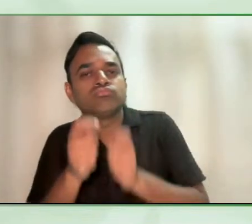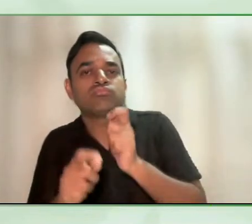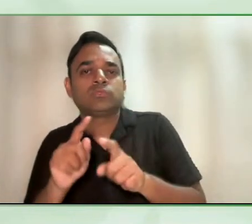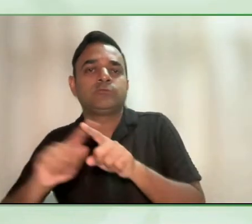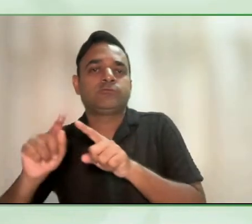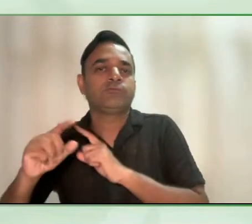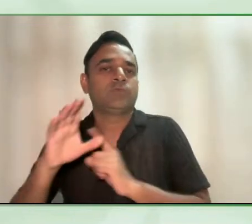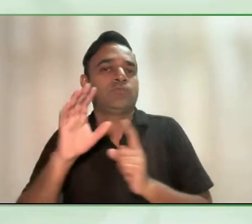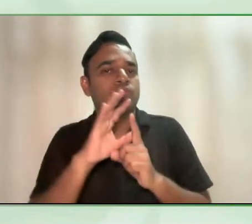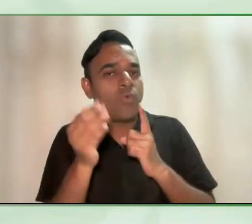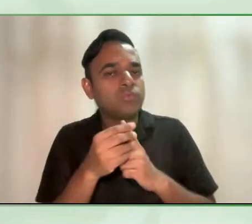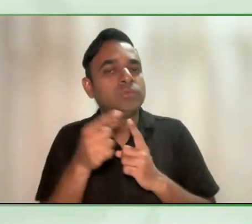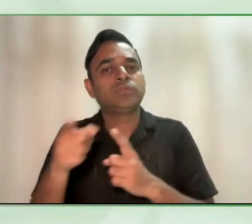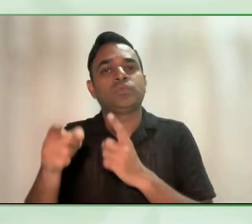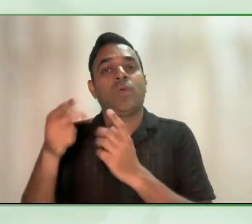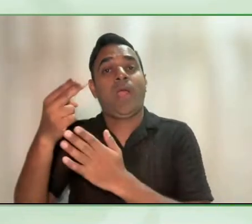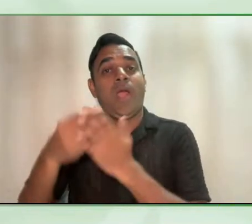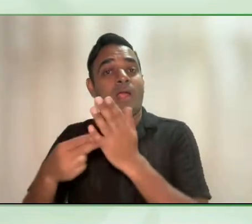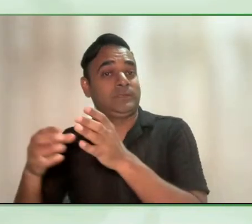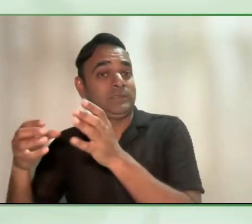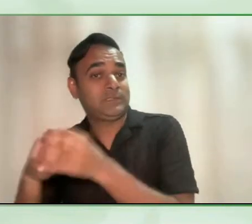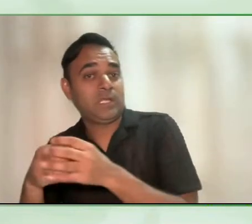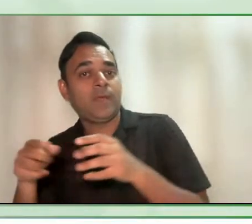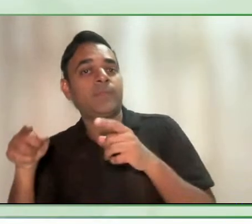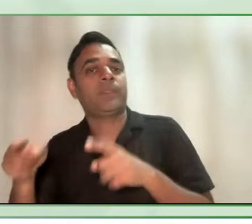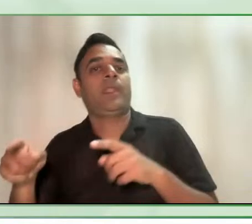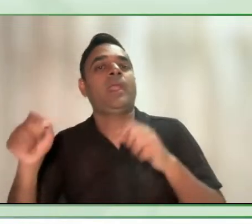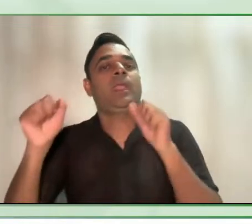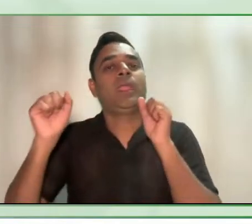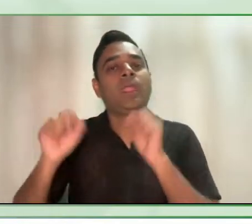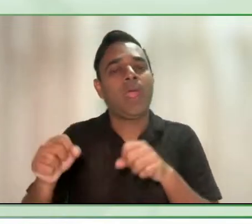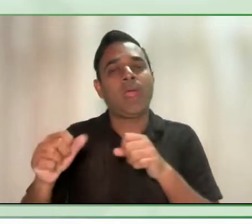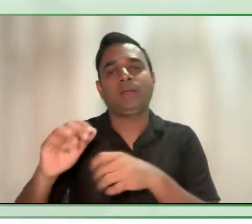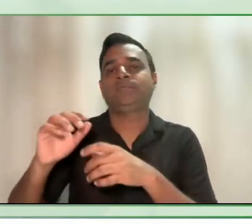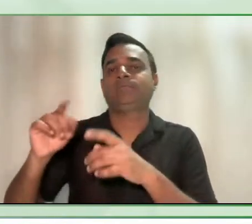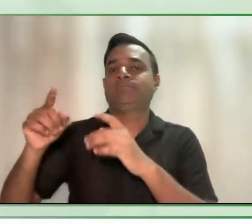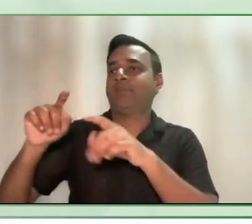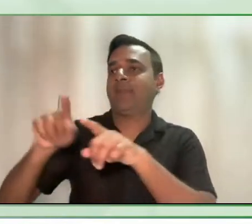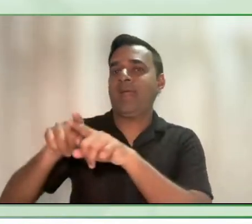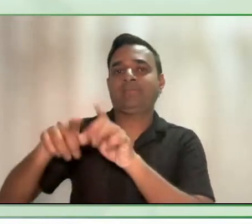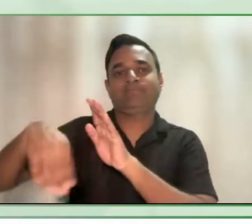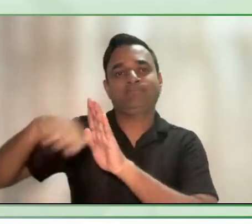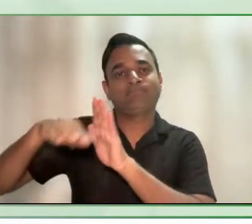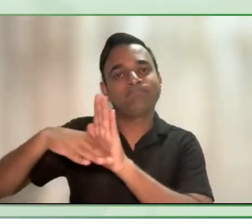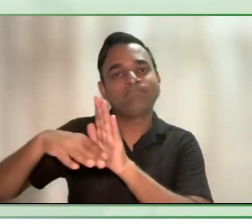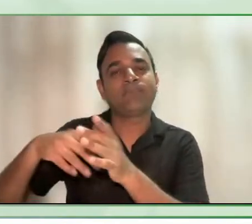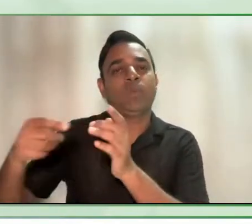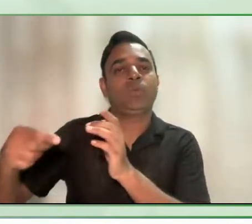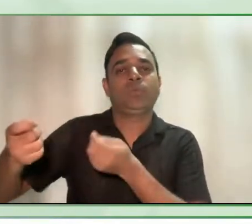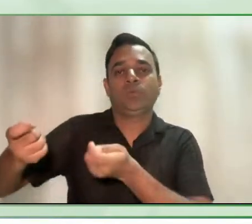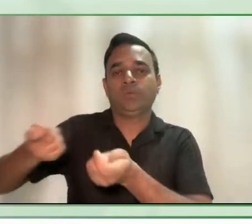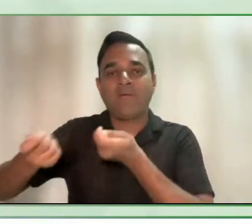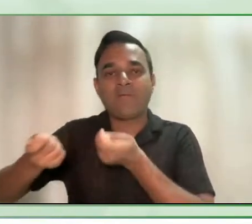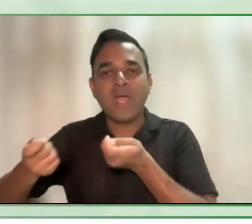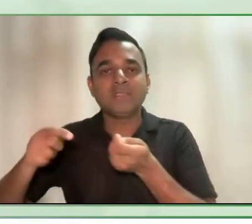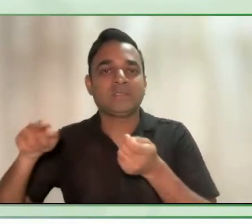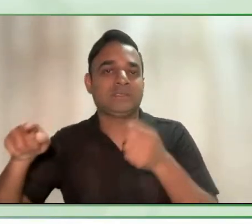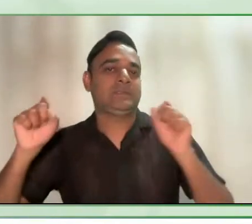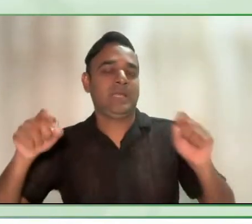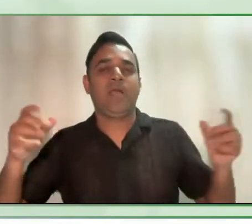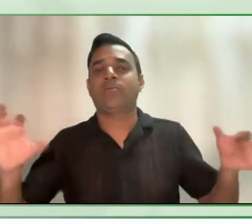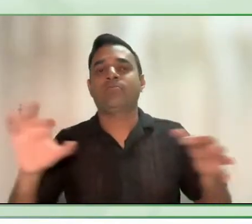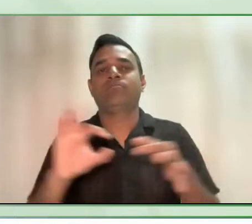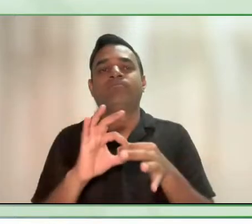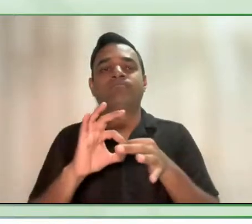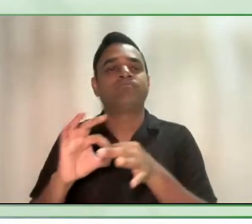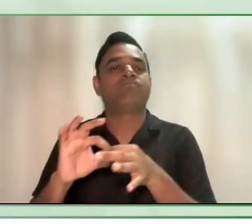to share at some point next year. Yeah, you were just talking about that. How could people connect to you and